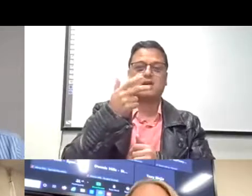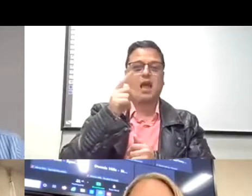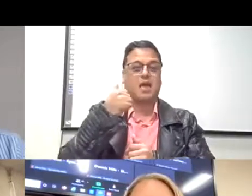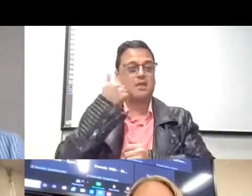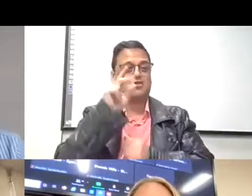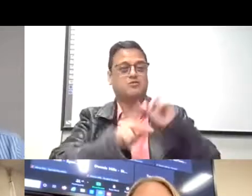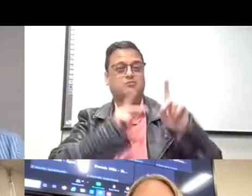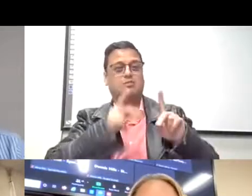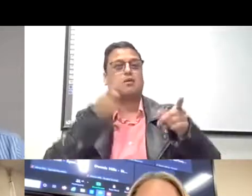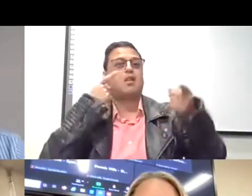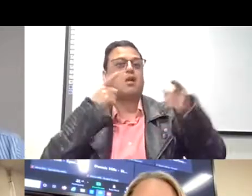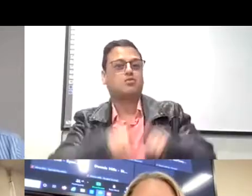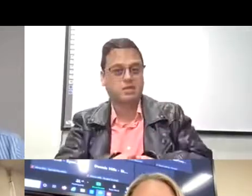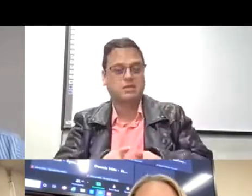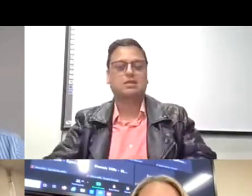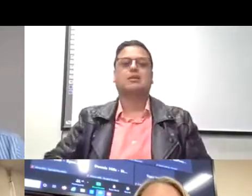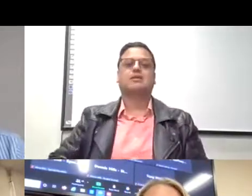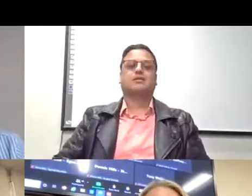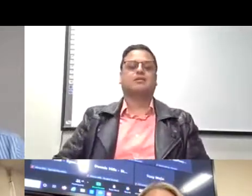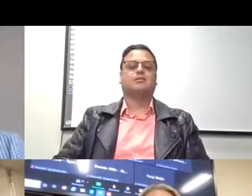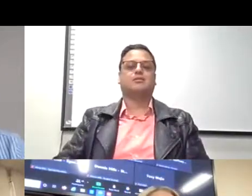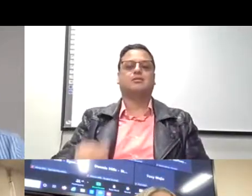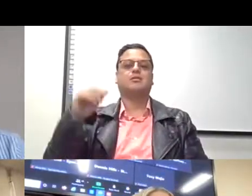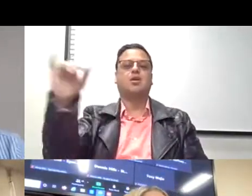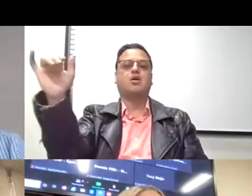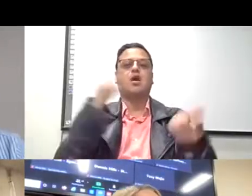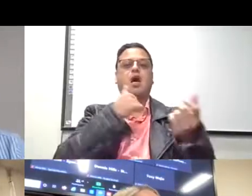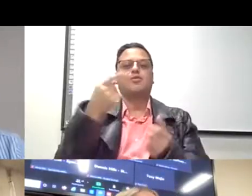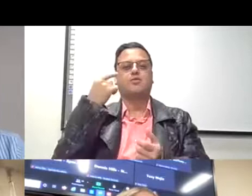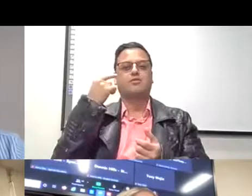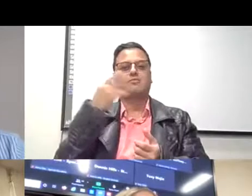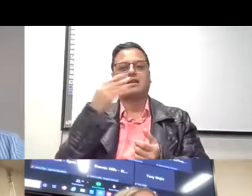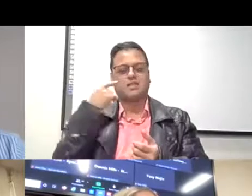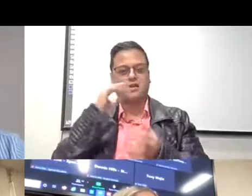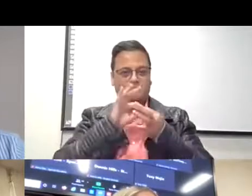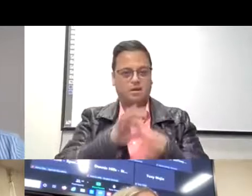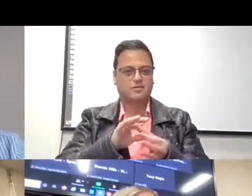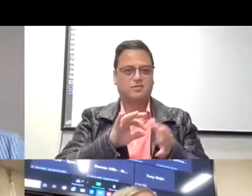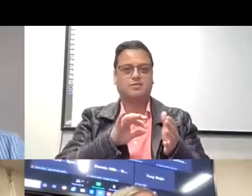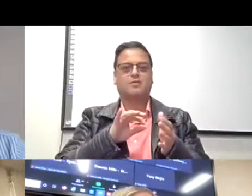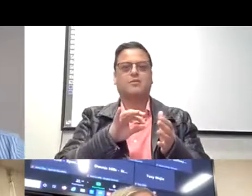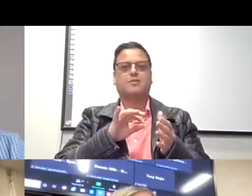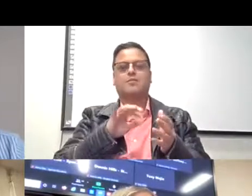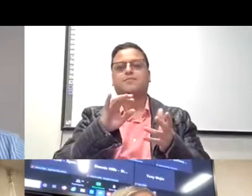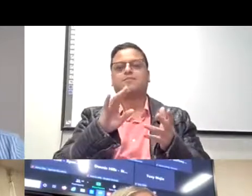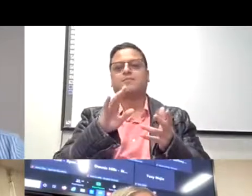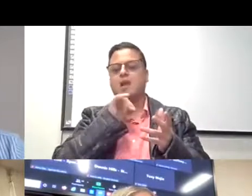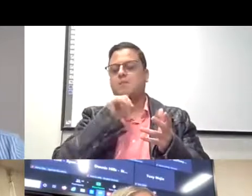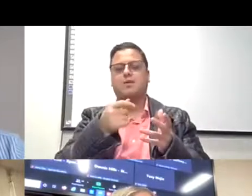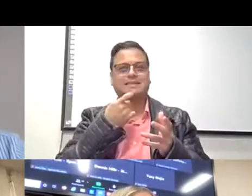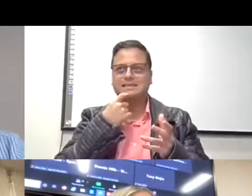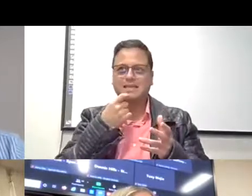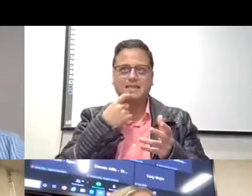it looks like there's alignment there. The other thing I thought about that I'm not seeing woven throughout is kind